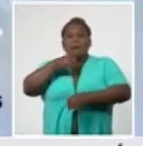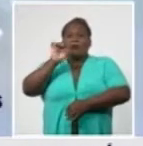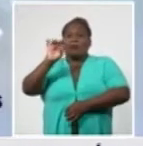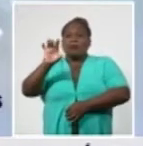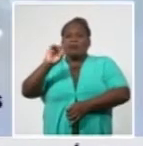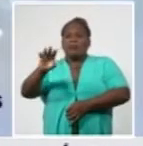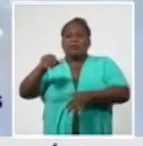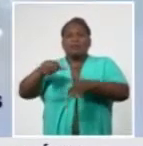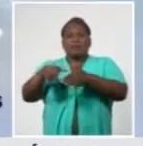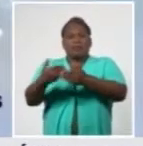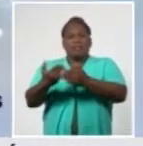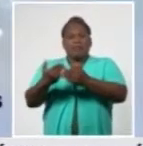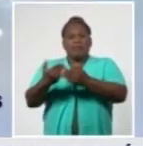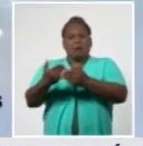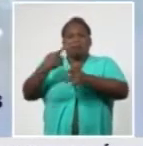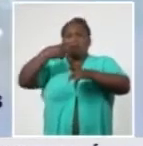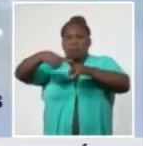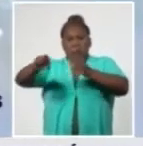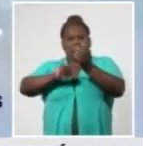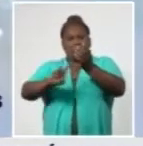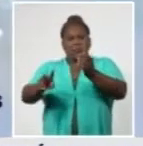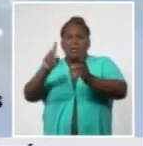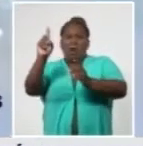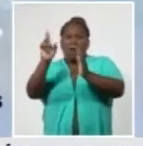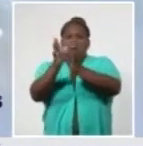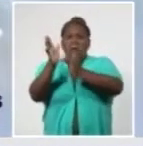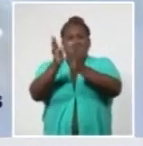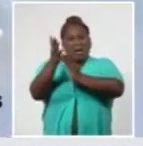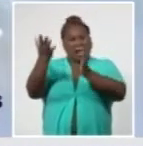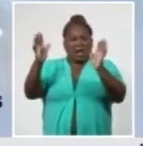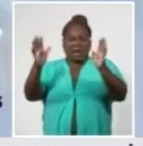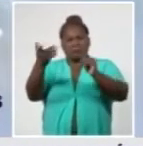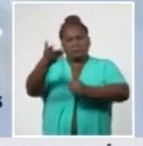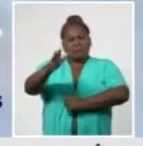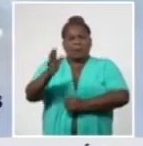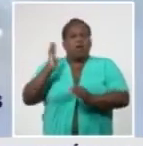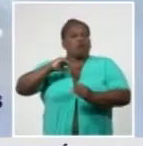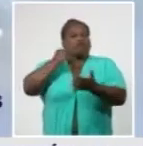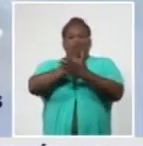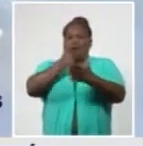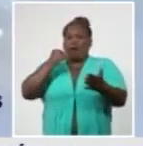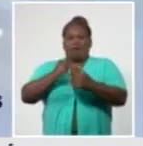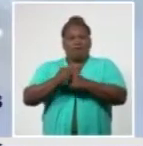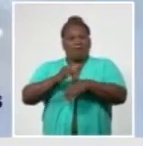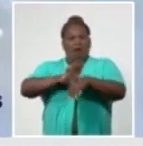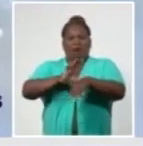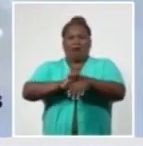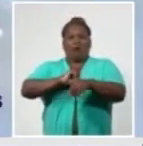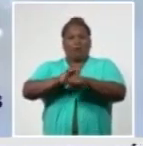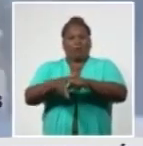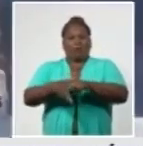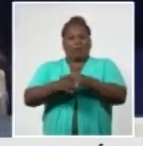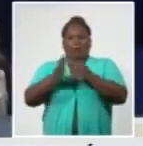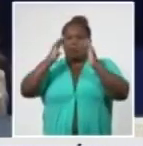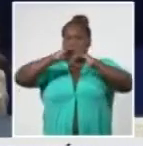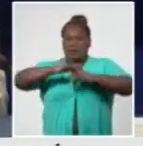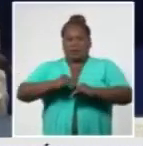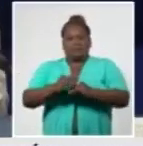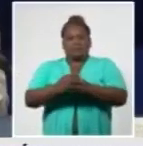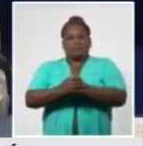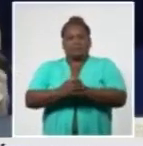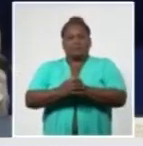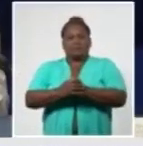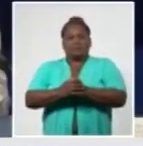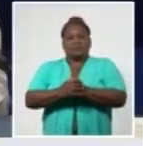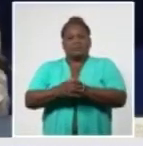13 provinces, and the Isle of Youth, a special municipality, continue reporting without reporting cases